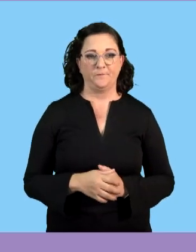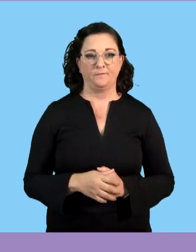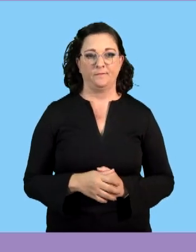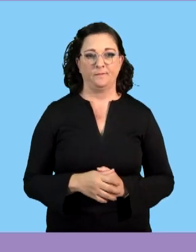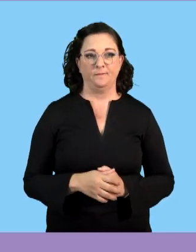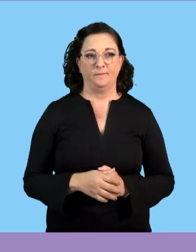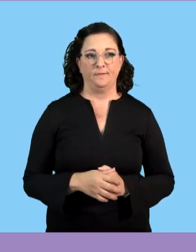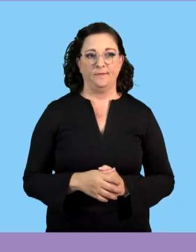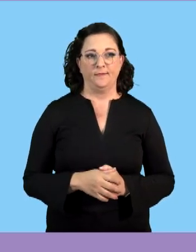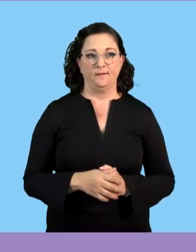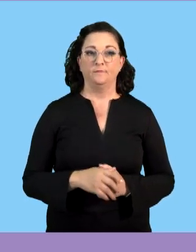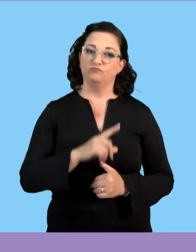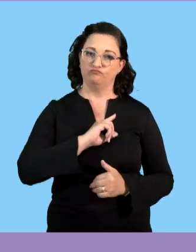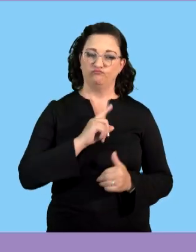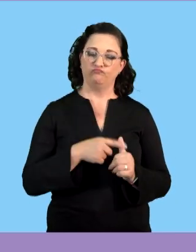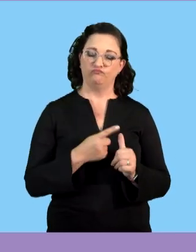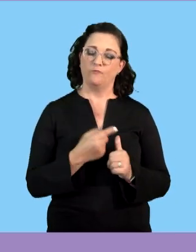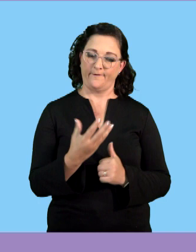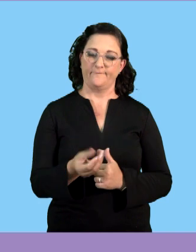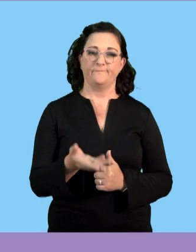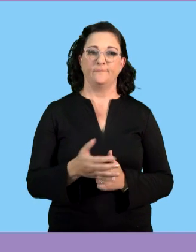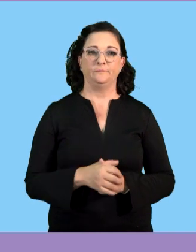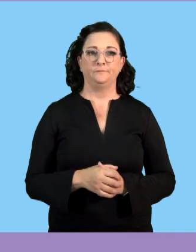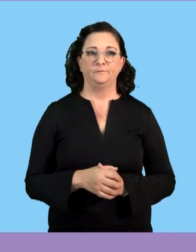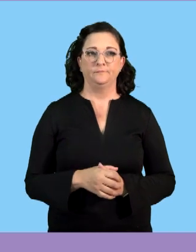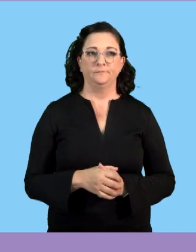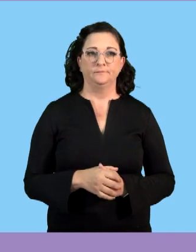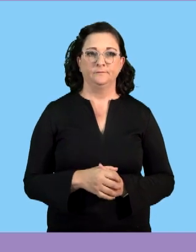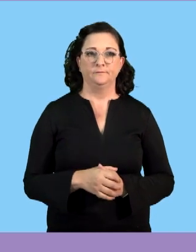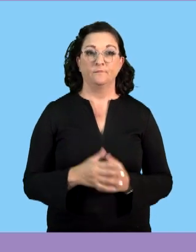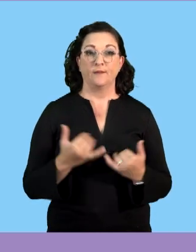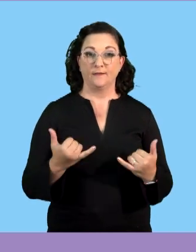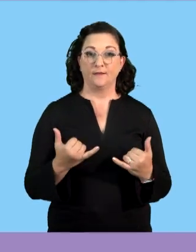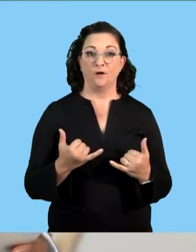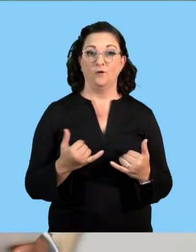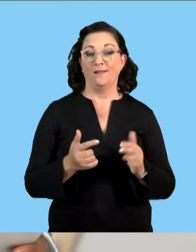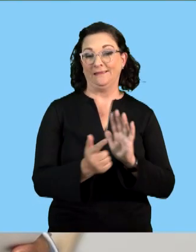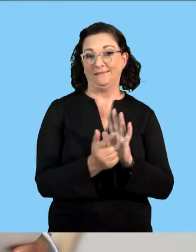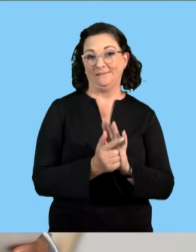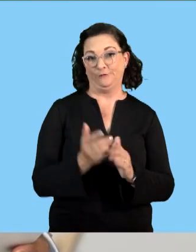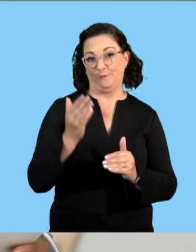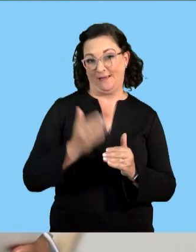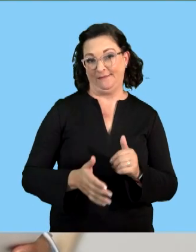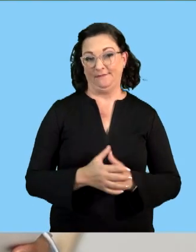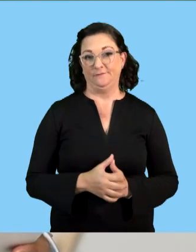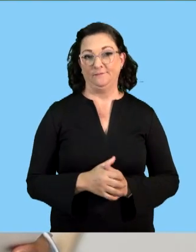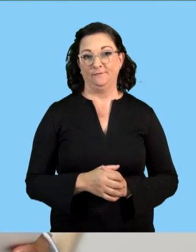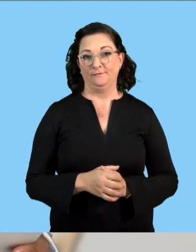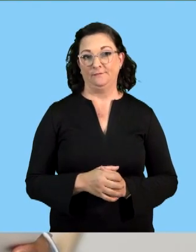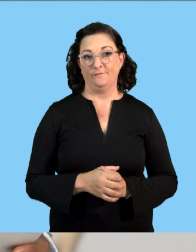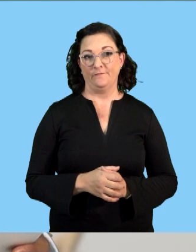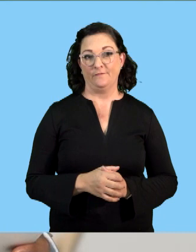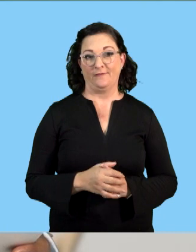0,05. And we have our answer. And with this, we have come to an end of our